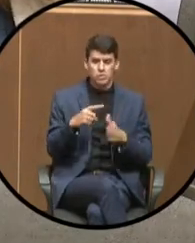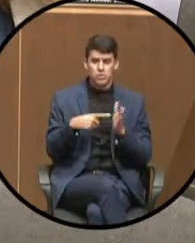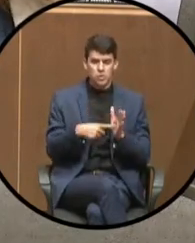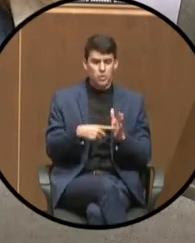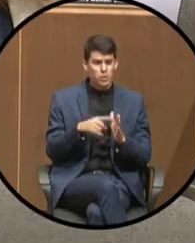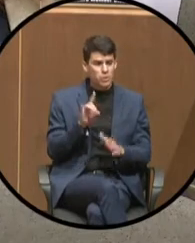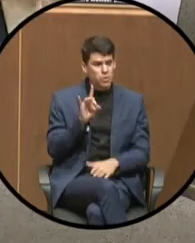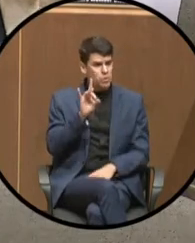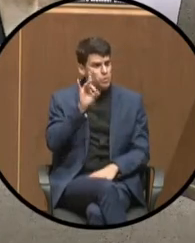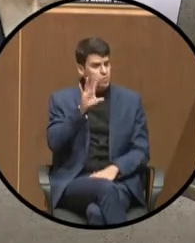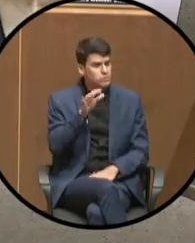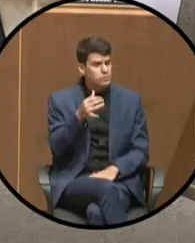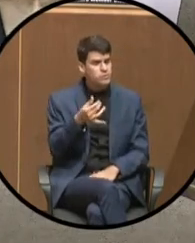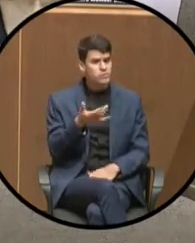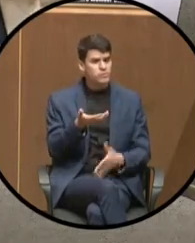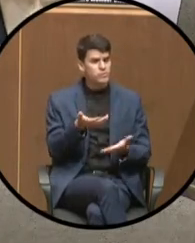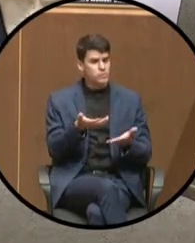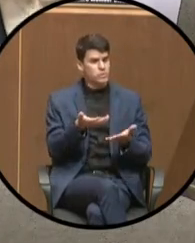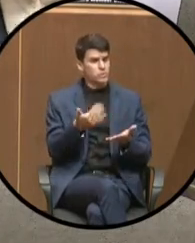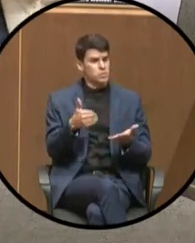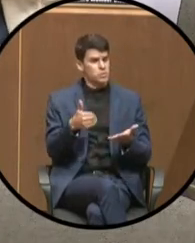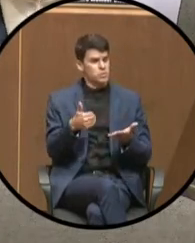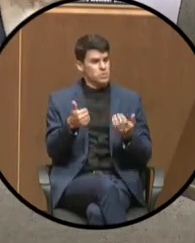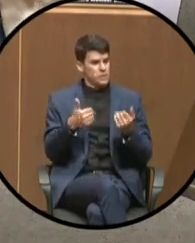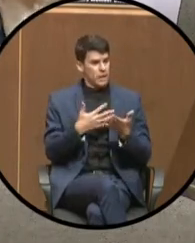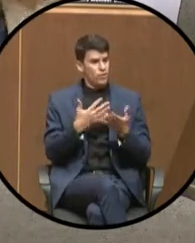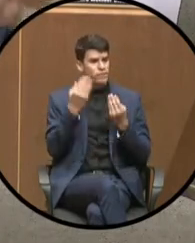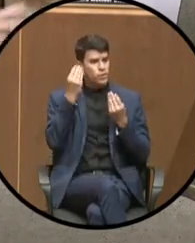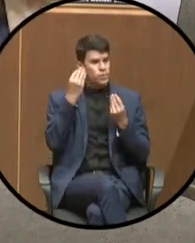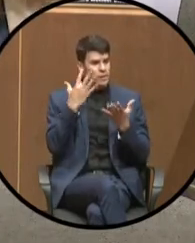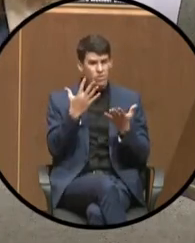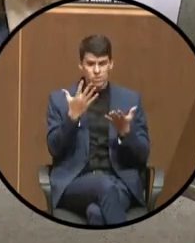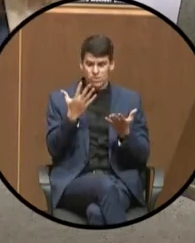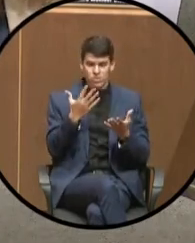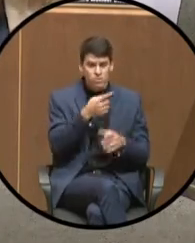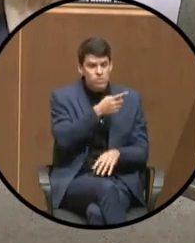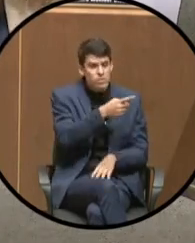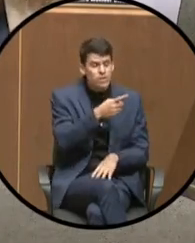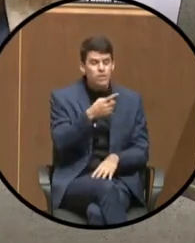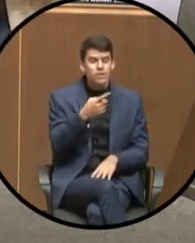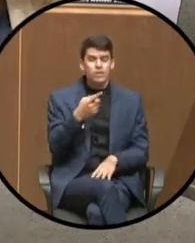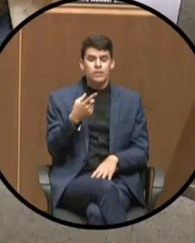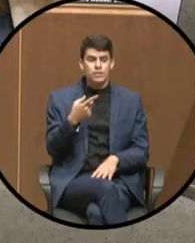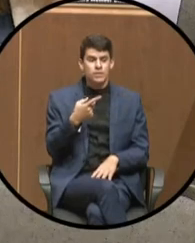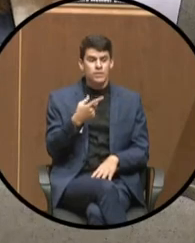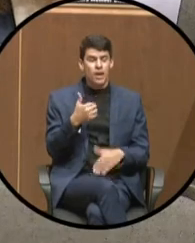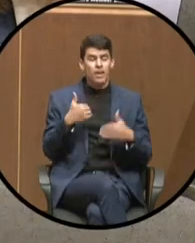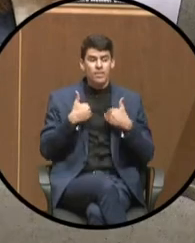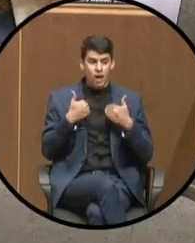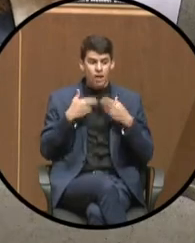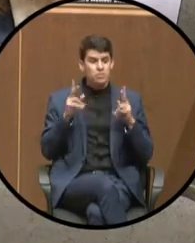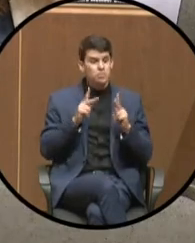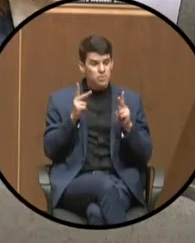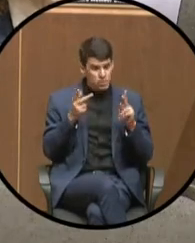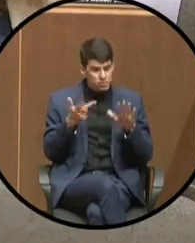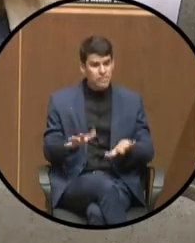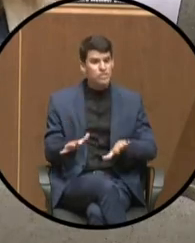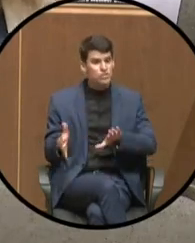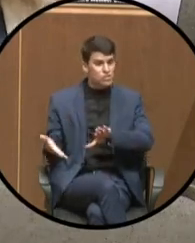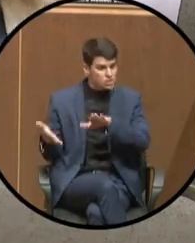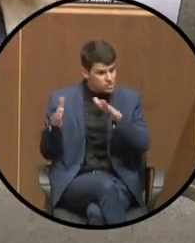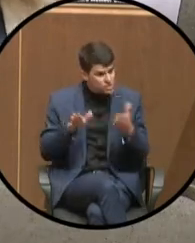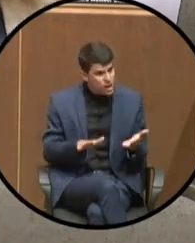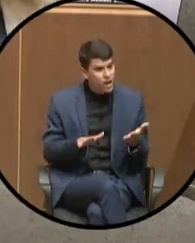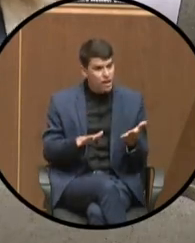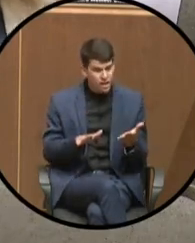disturbing thing that we should all be aware of. I mean, children, it shows that young people have died and have